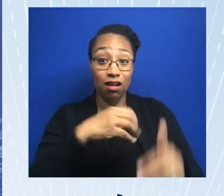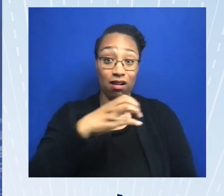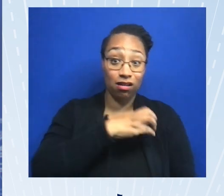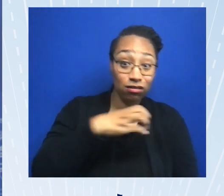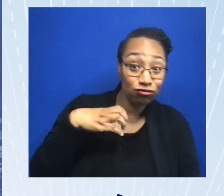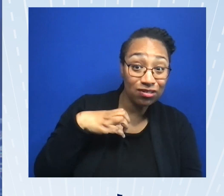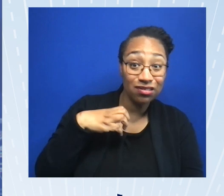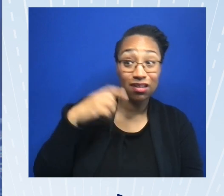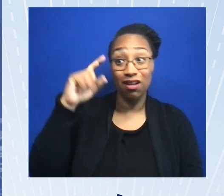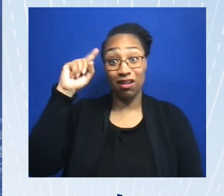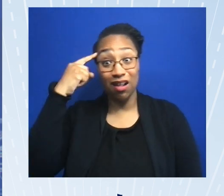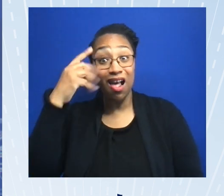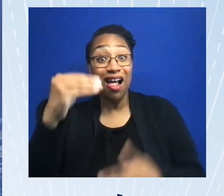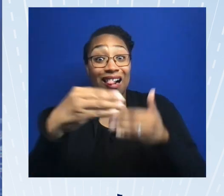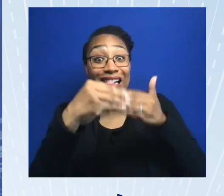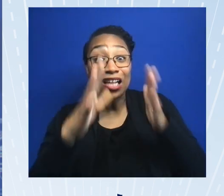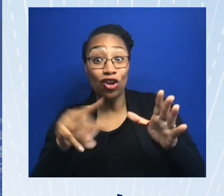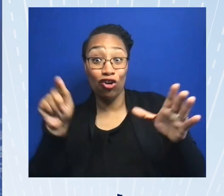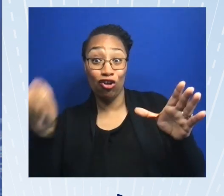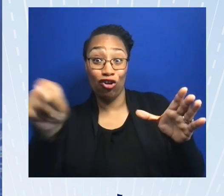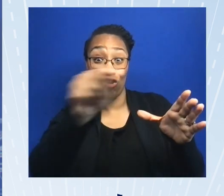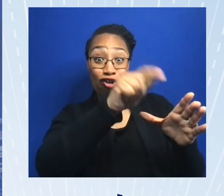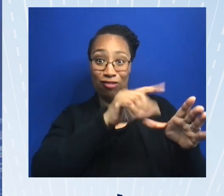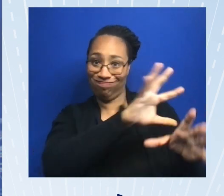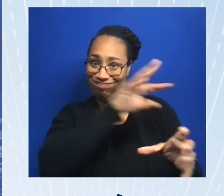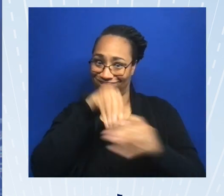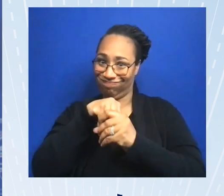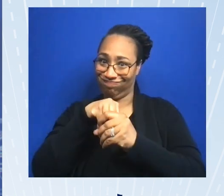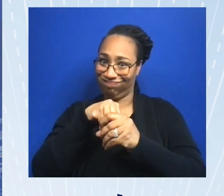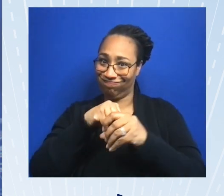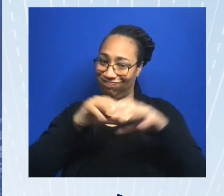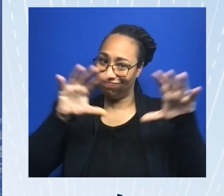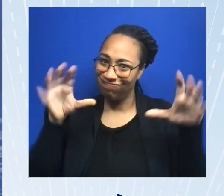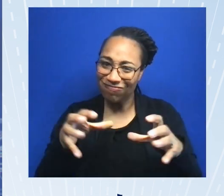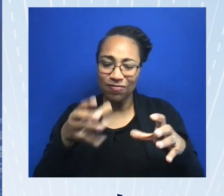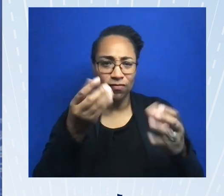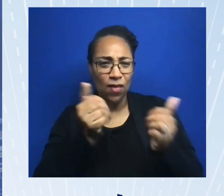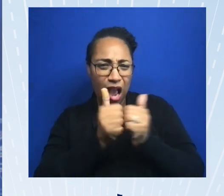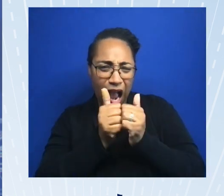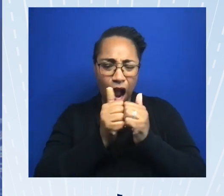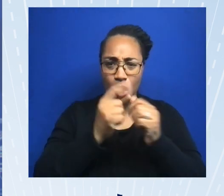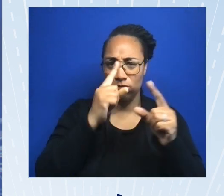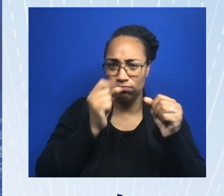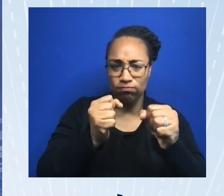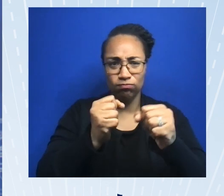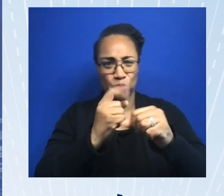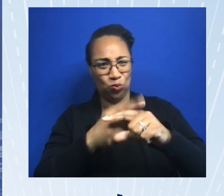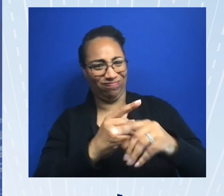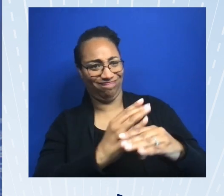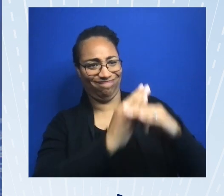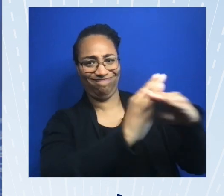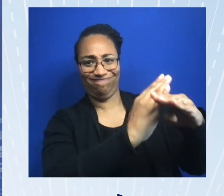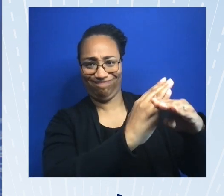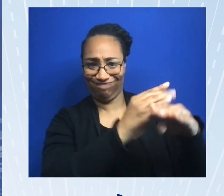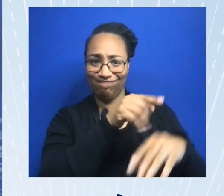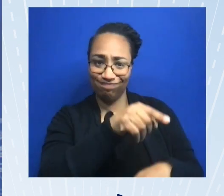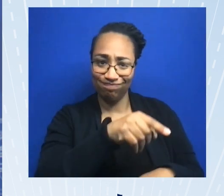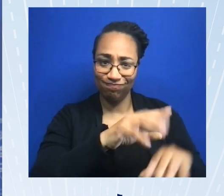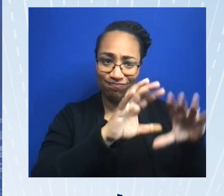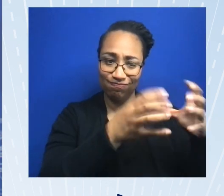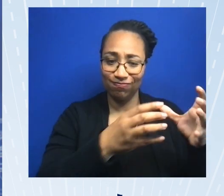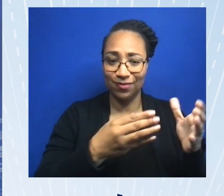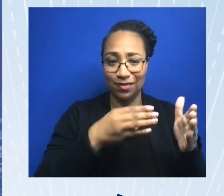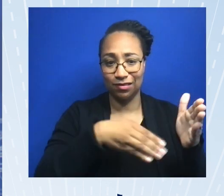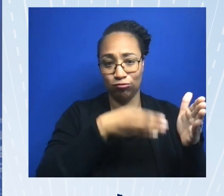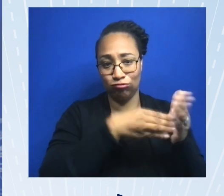now and over the long term. Our strategy has 4 pillars. Let me dive into 2 of these pillars and share a